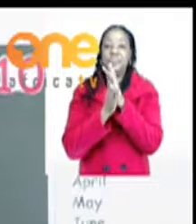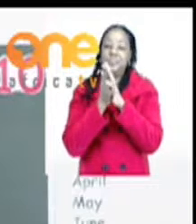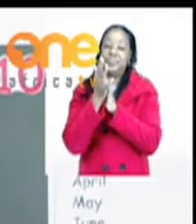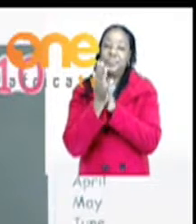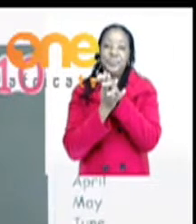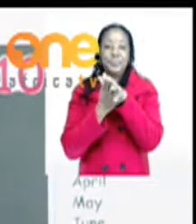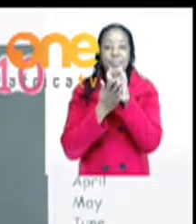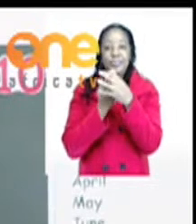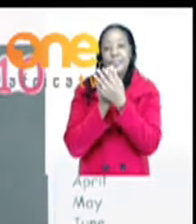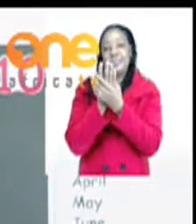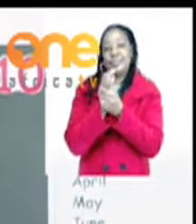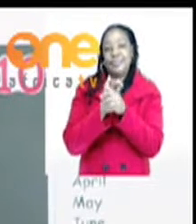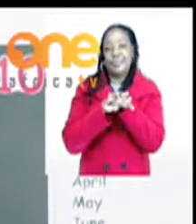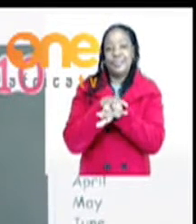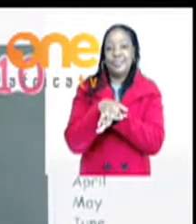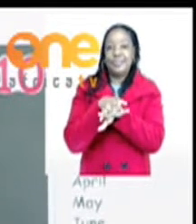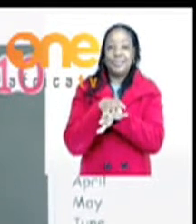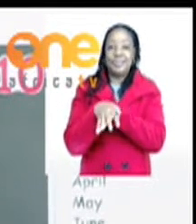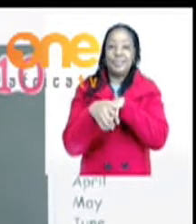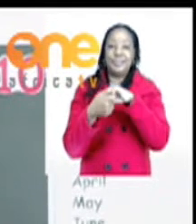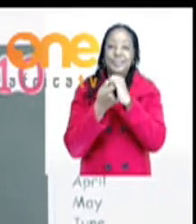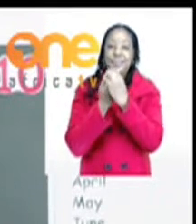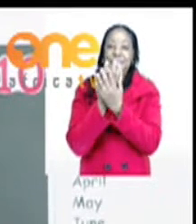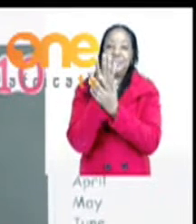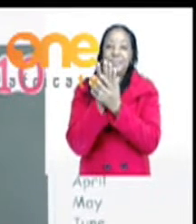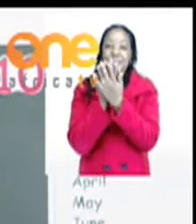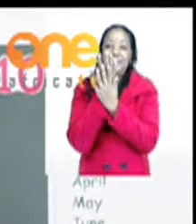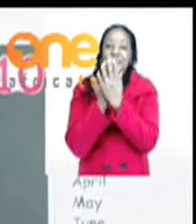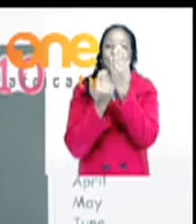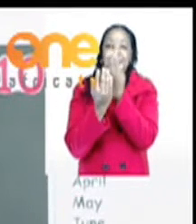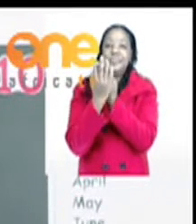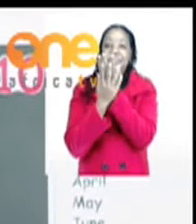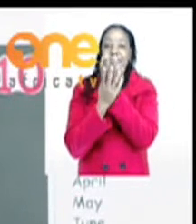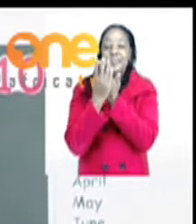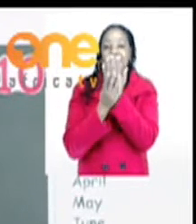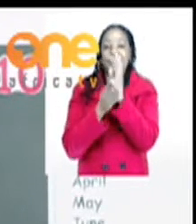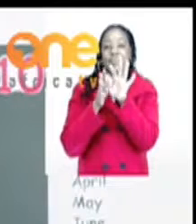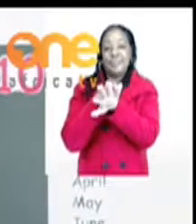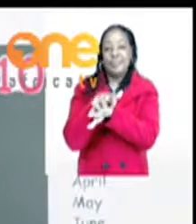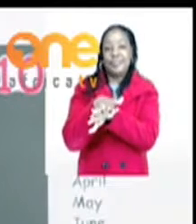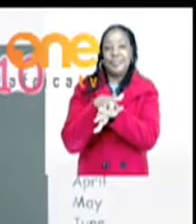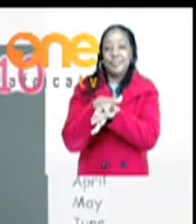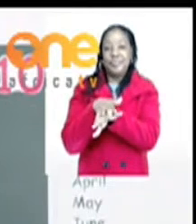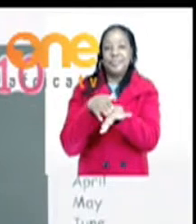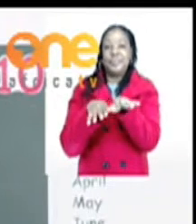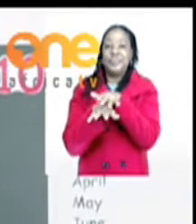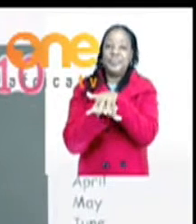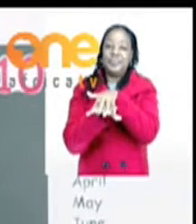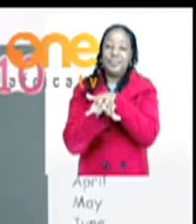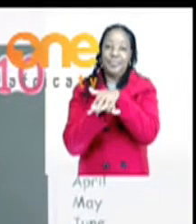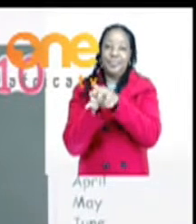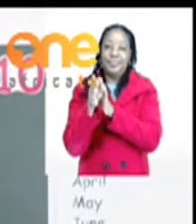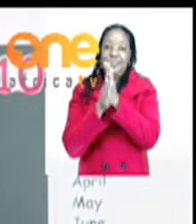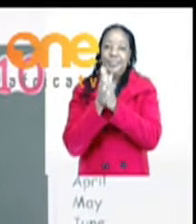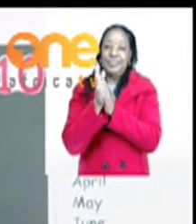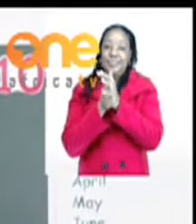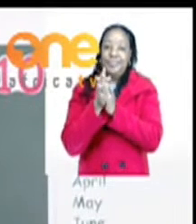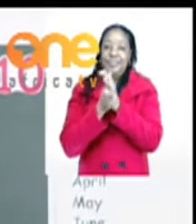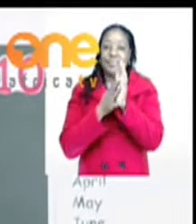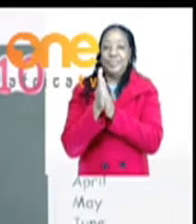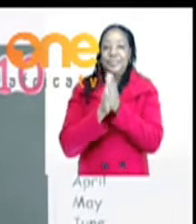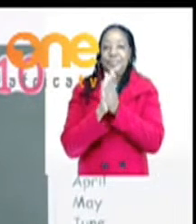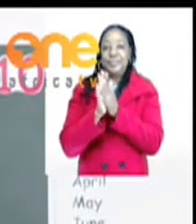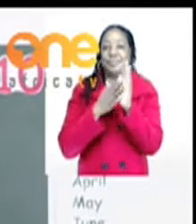Rub, rub, rub your hands back, inside and forth. Now your hands